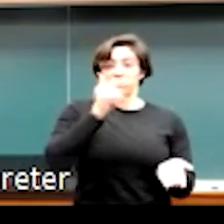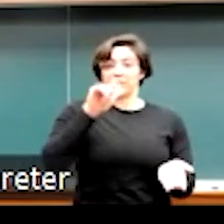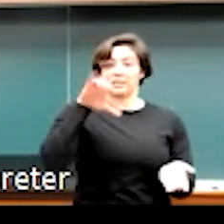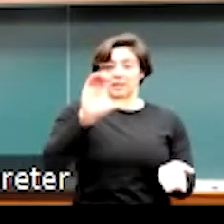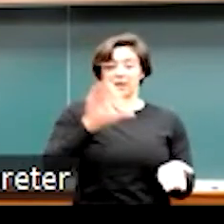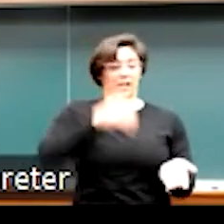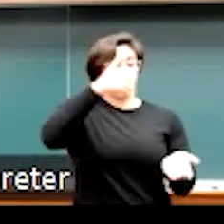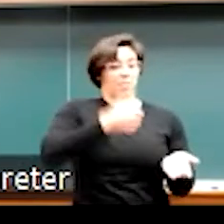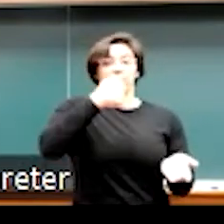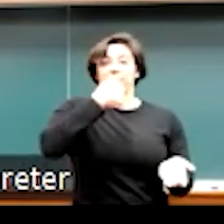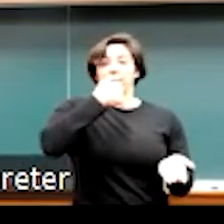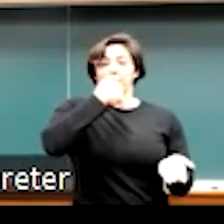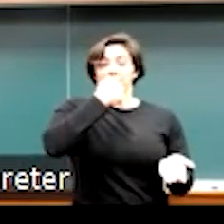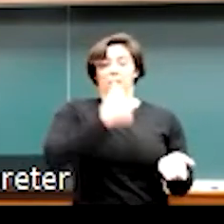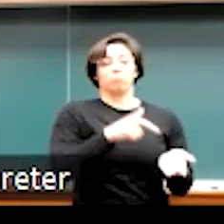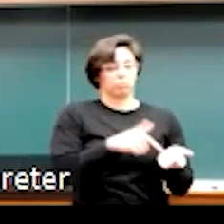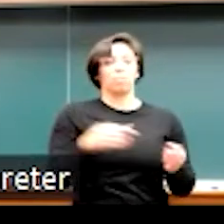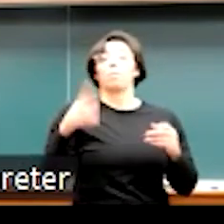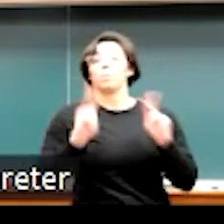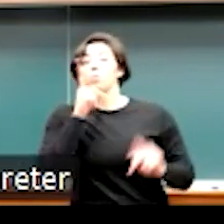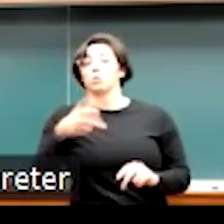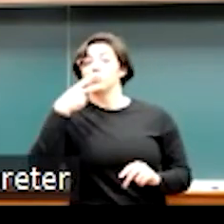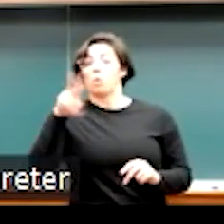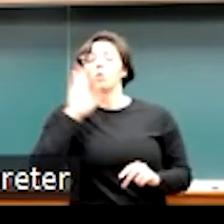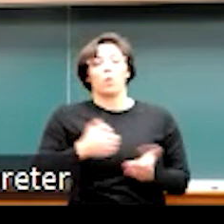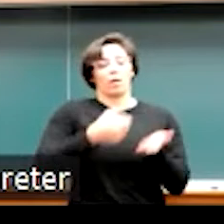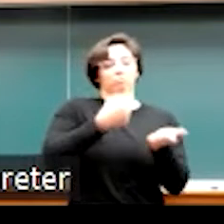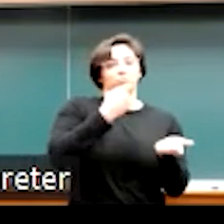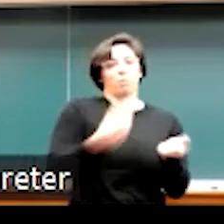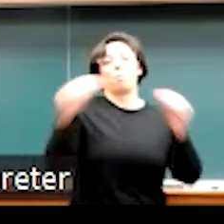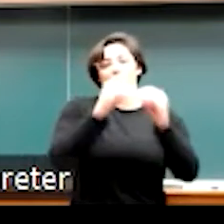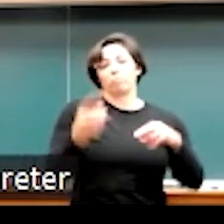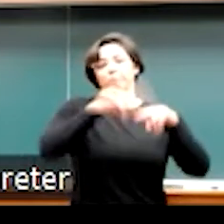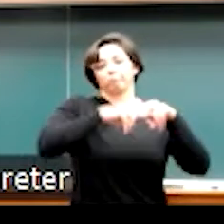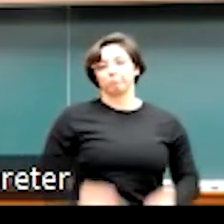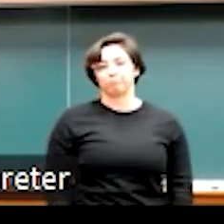button, smokers will press the button more times than non-smokers.